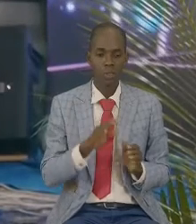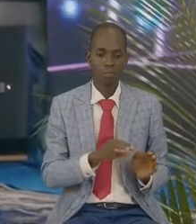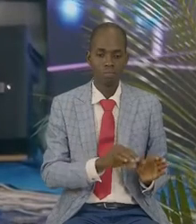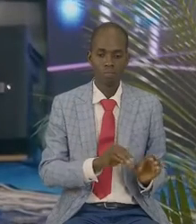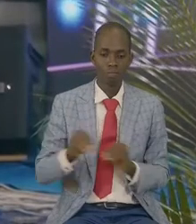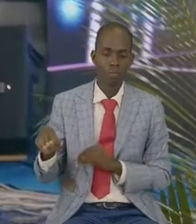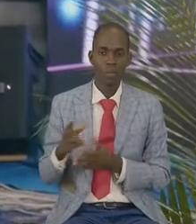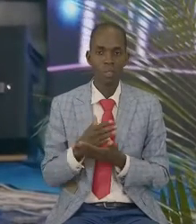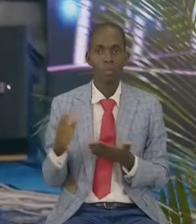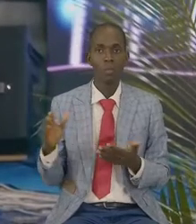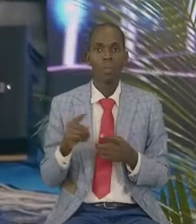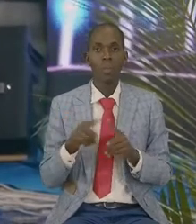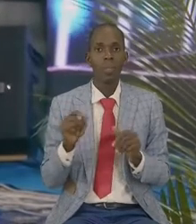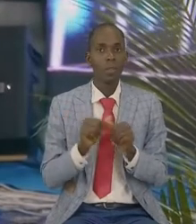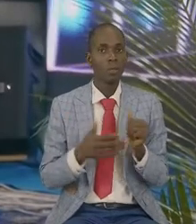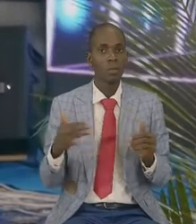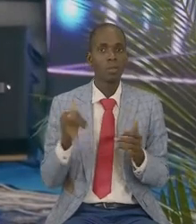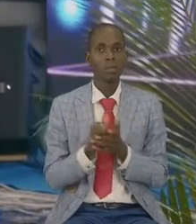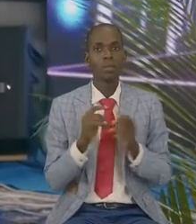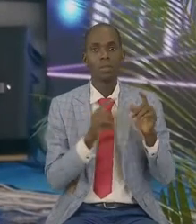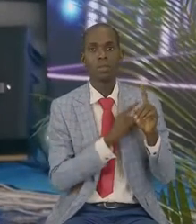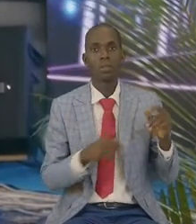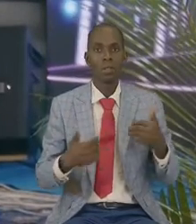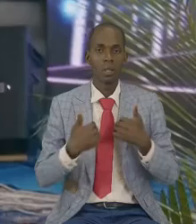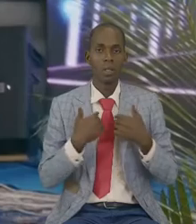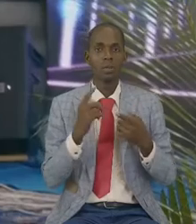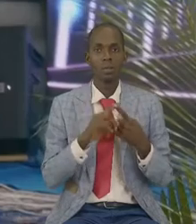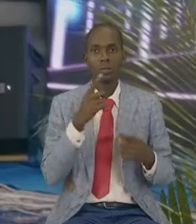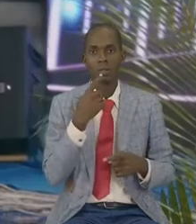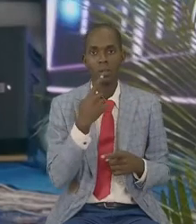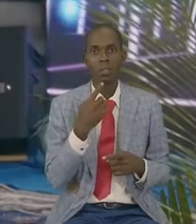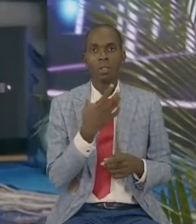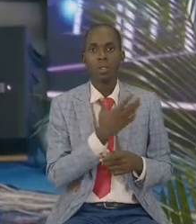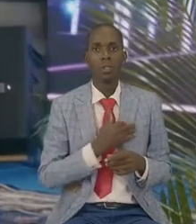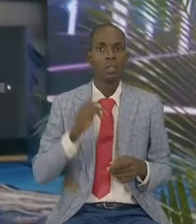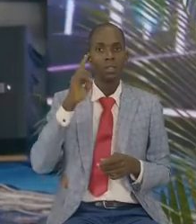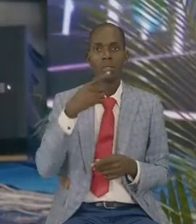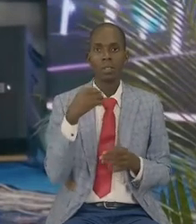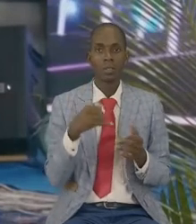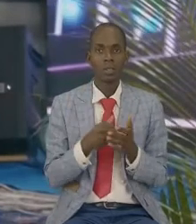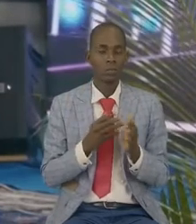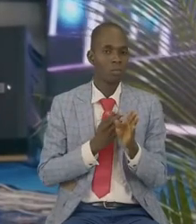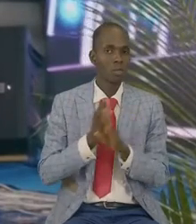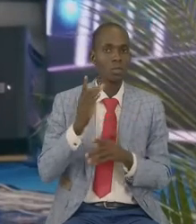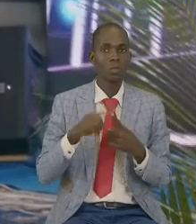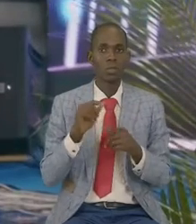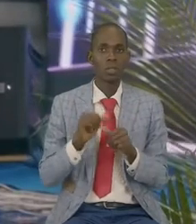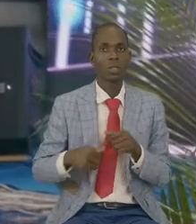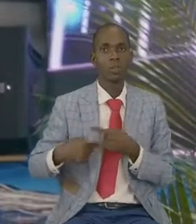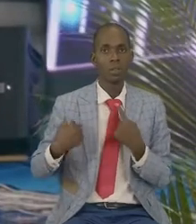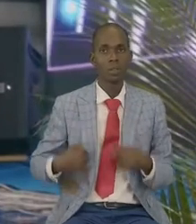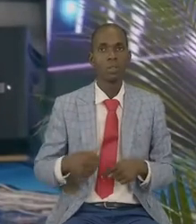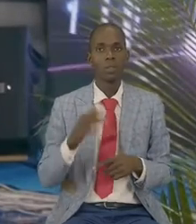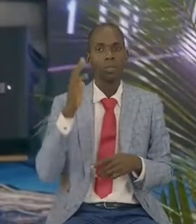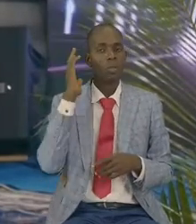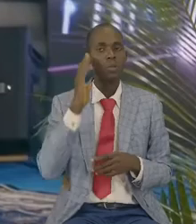but everything the Lord has to say, and He says it directly to every heart, will accept,